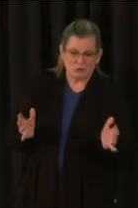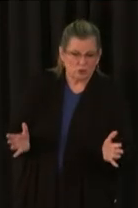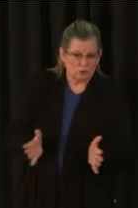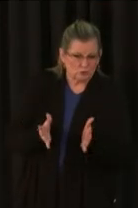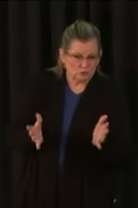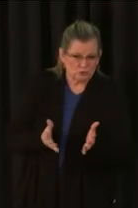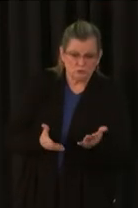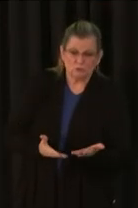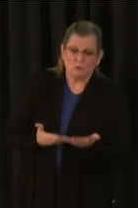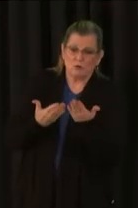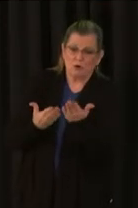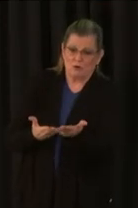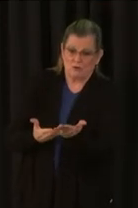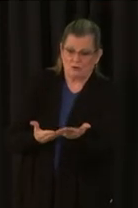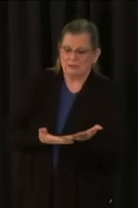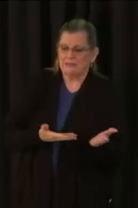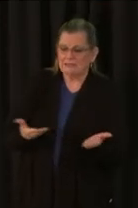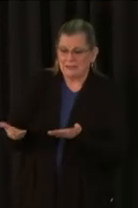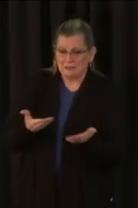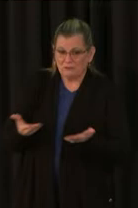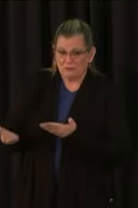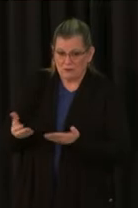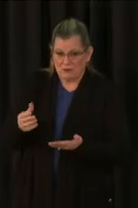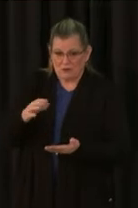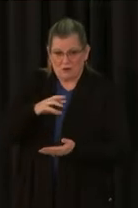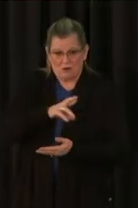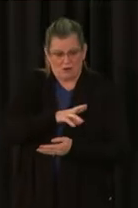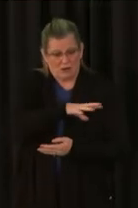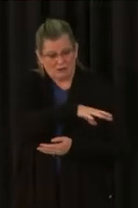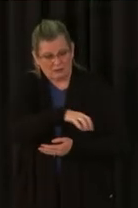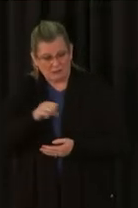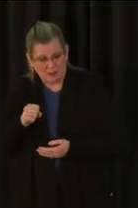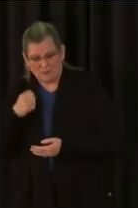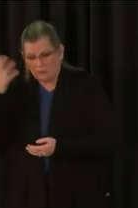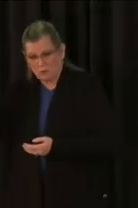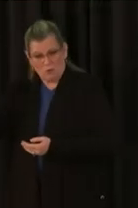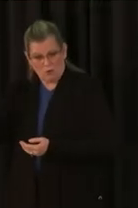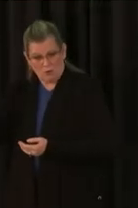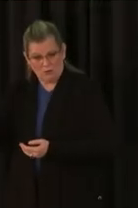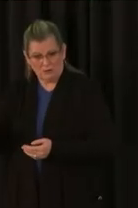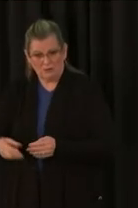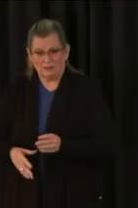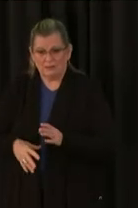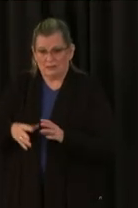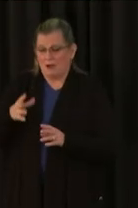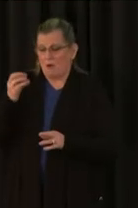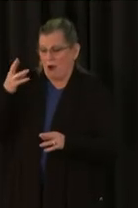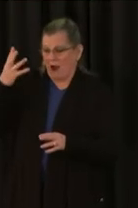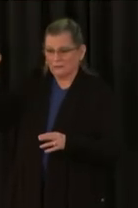to offer delivery, grab and go, as well as outdoor dining.